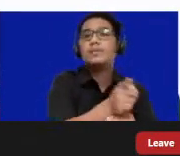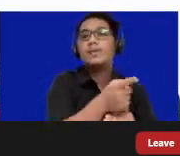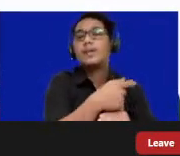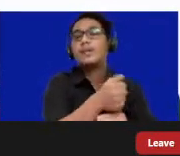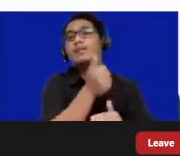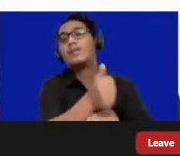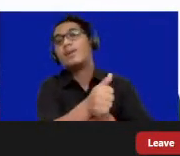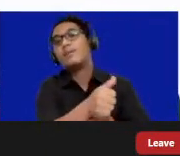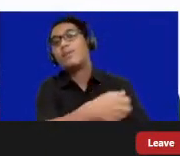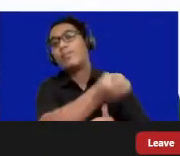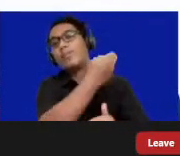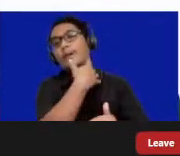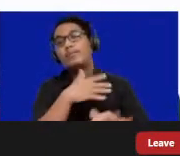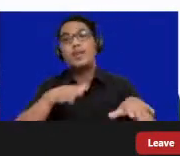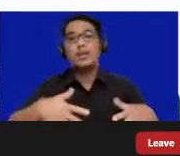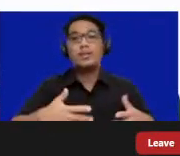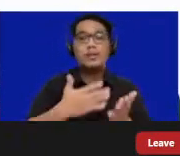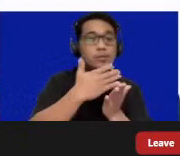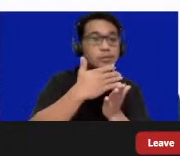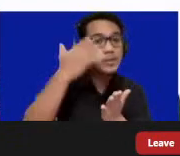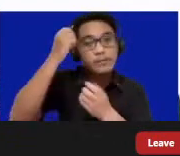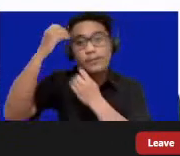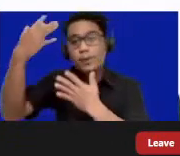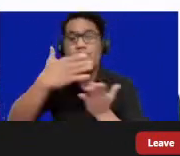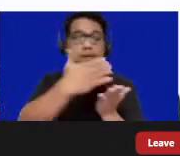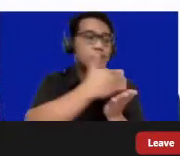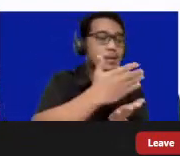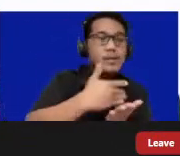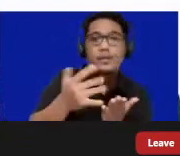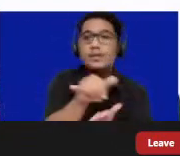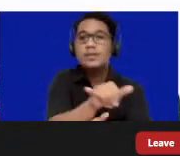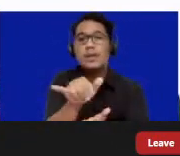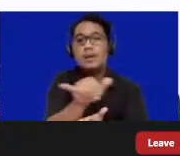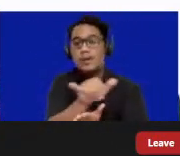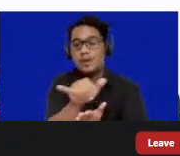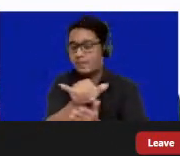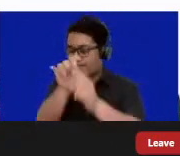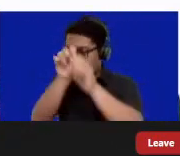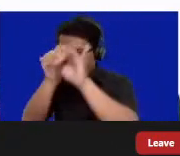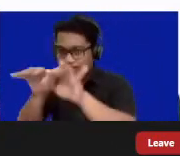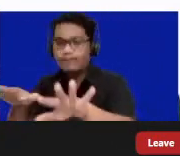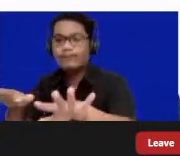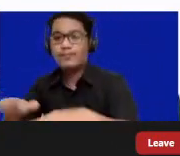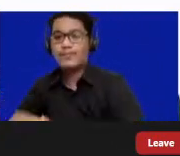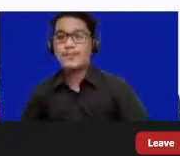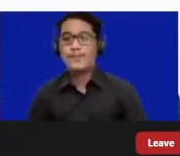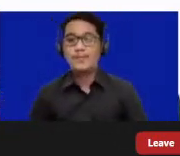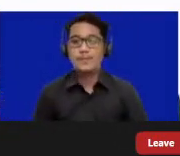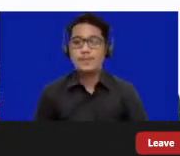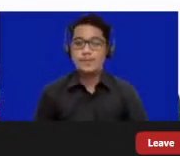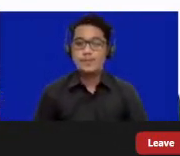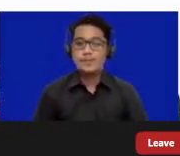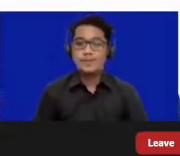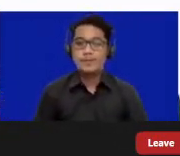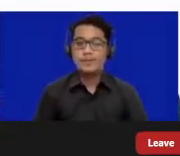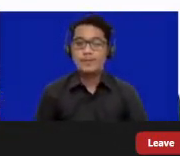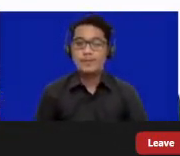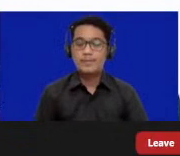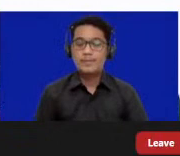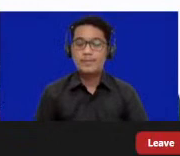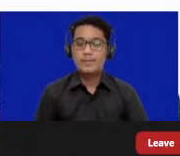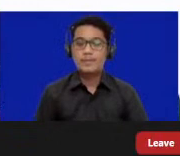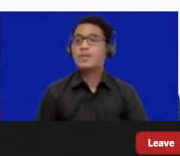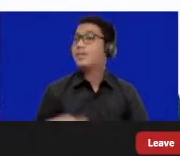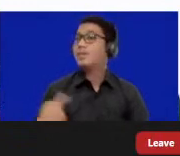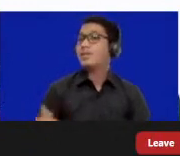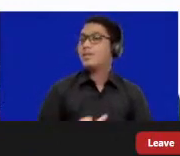a diverse group of people, having some disabled people, having some women, having some of those special group people coming